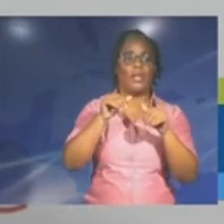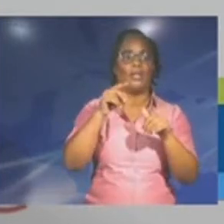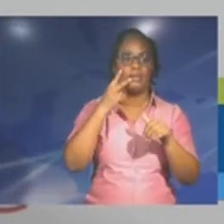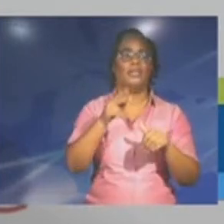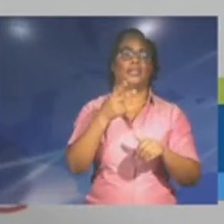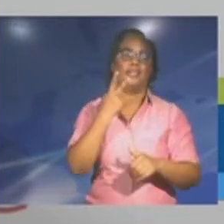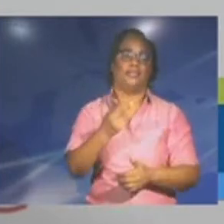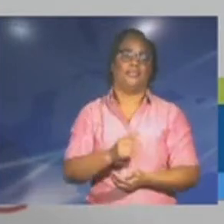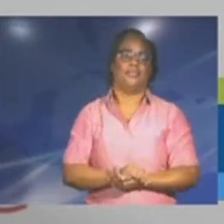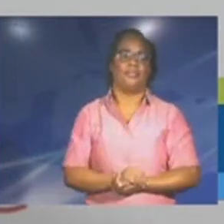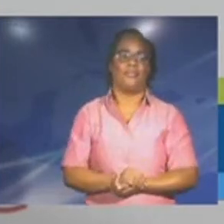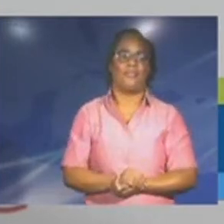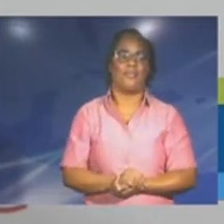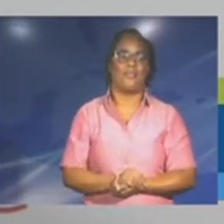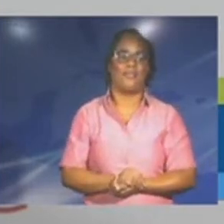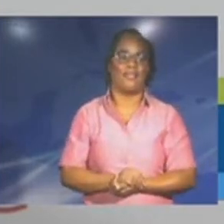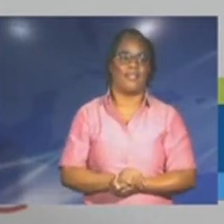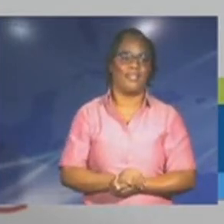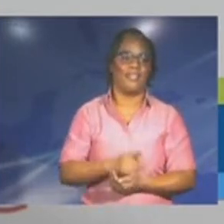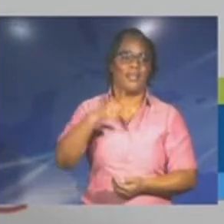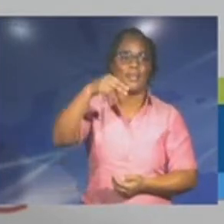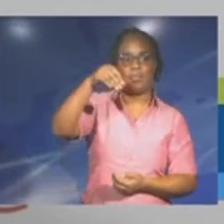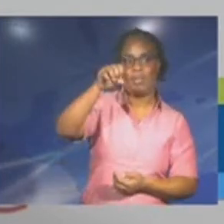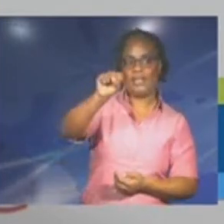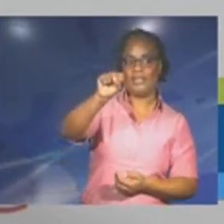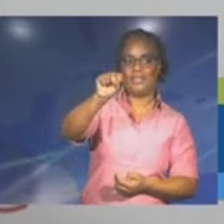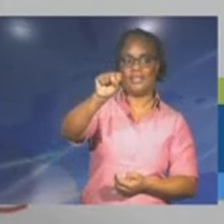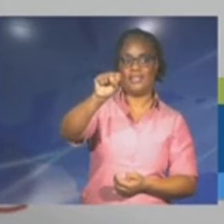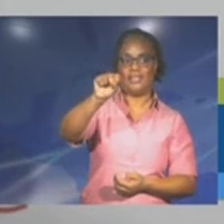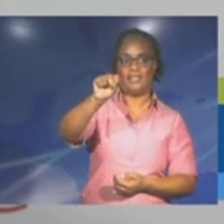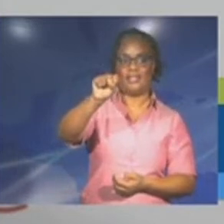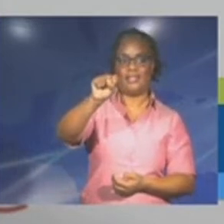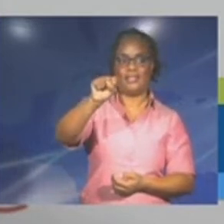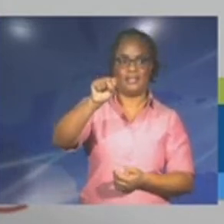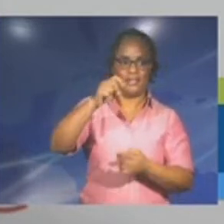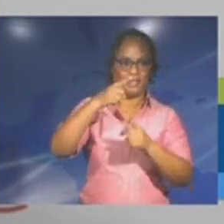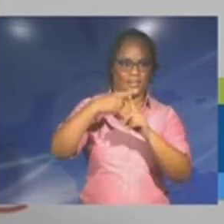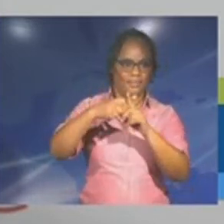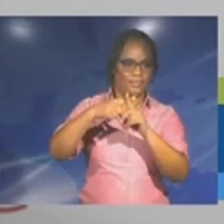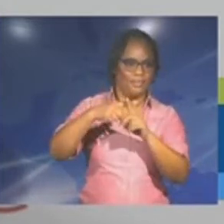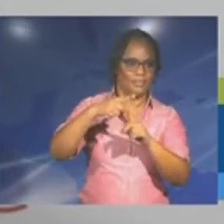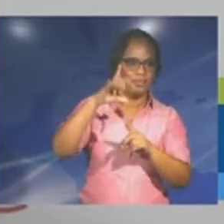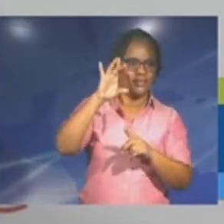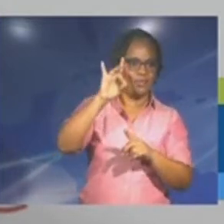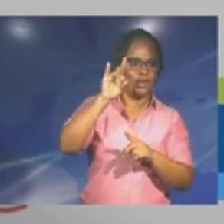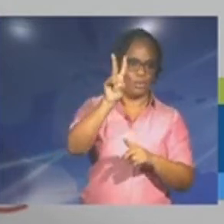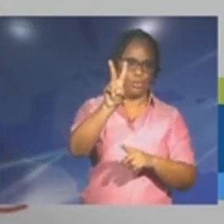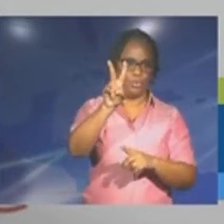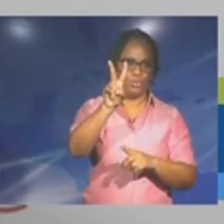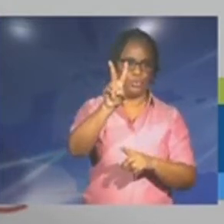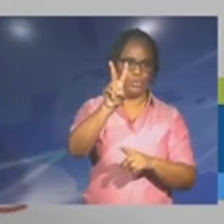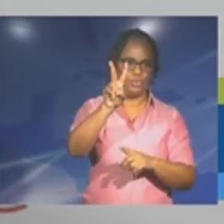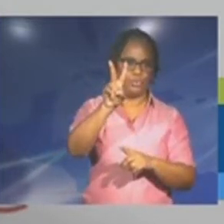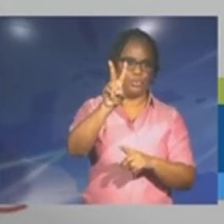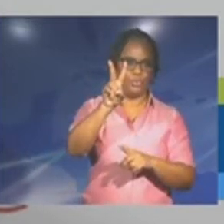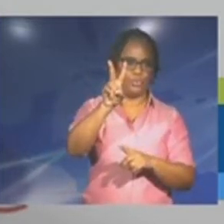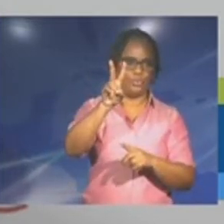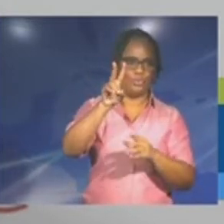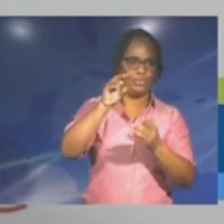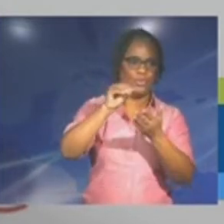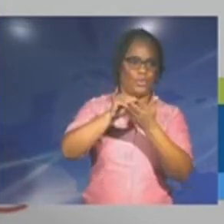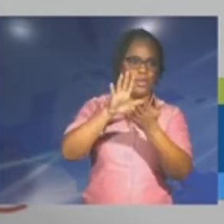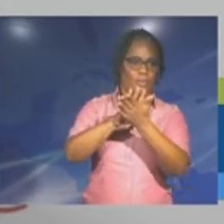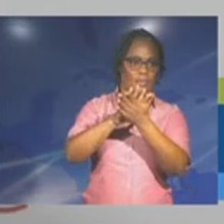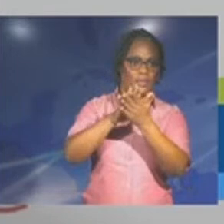In the Port of Spain district, the number of positive cases, 82. The number of schools with